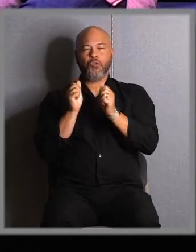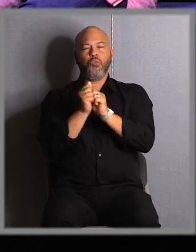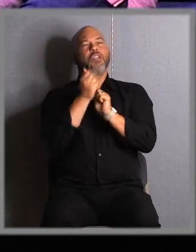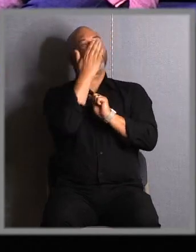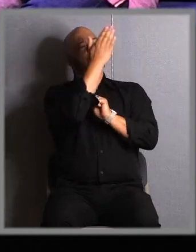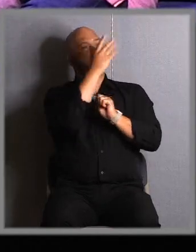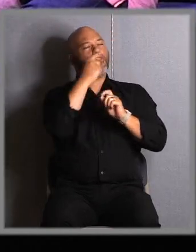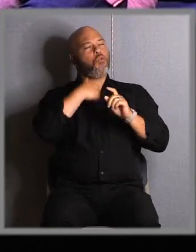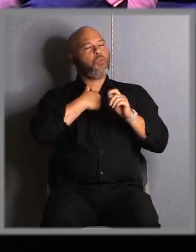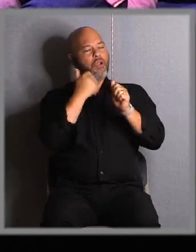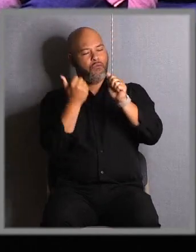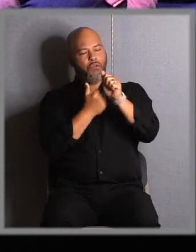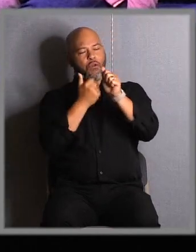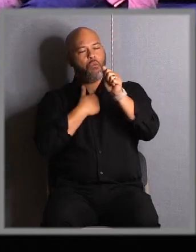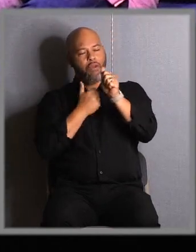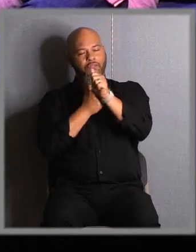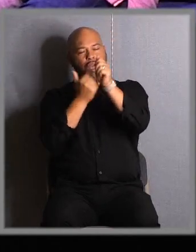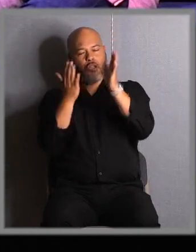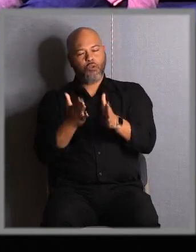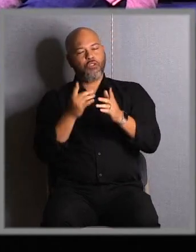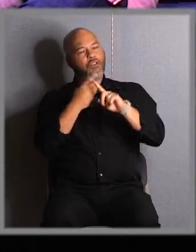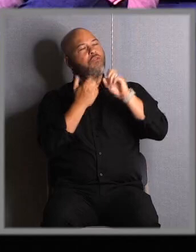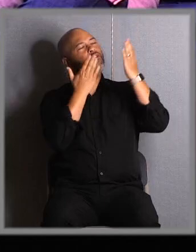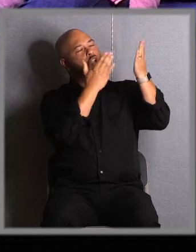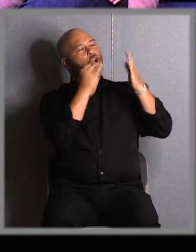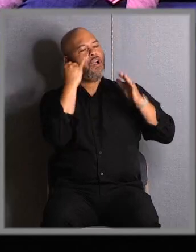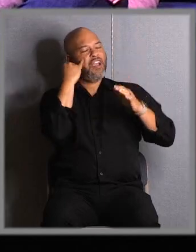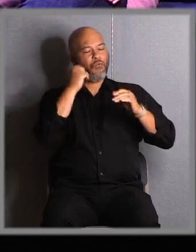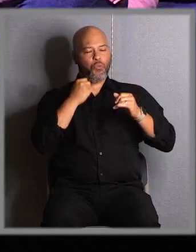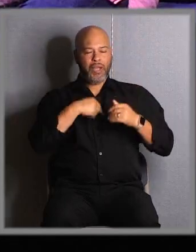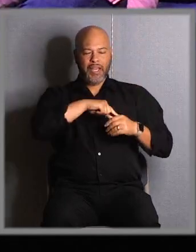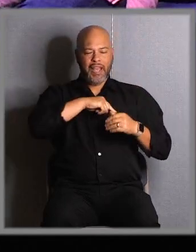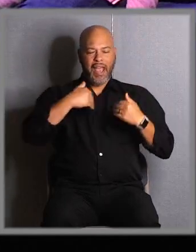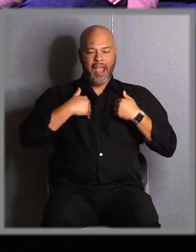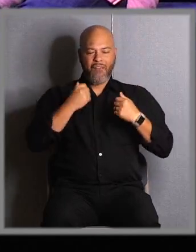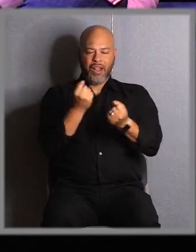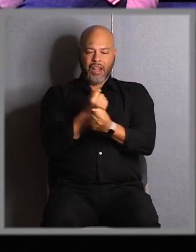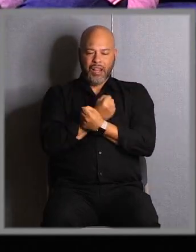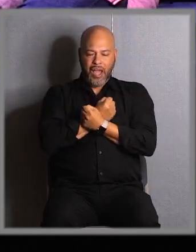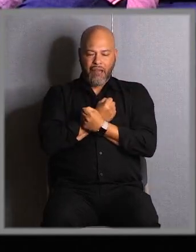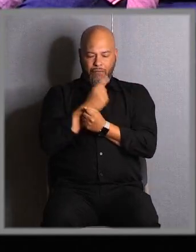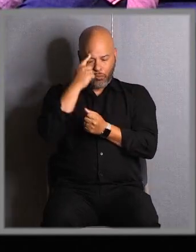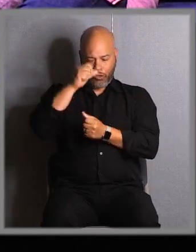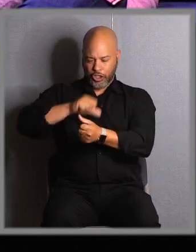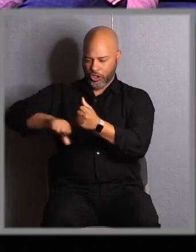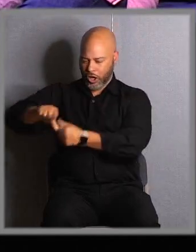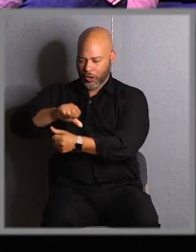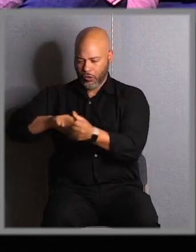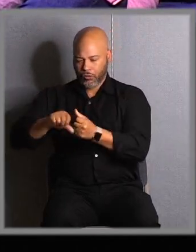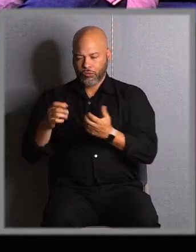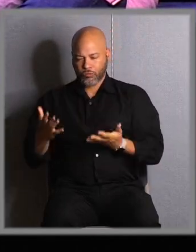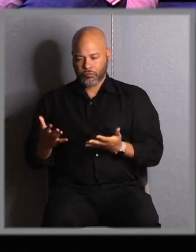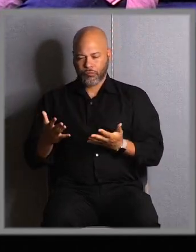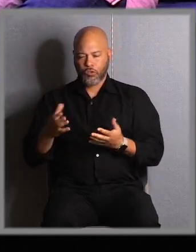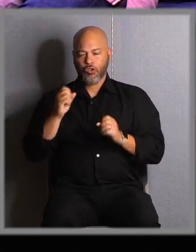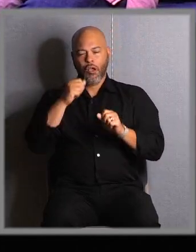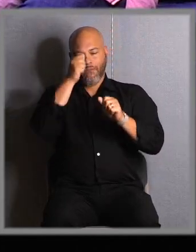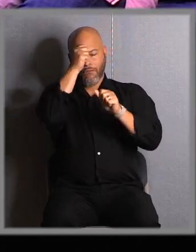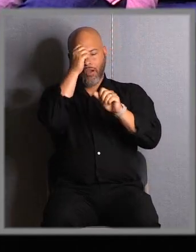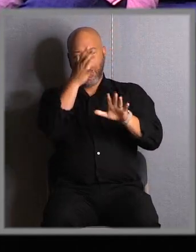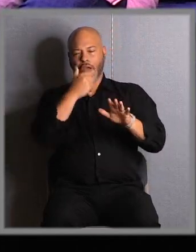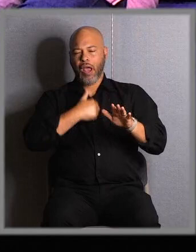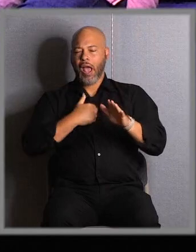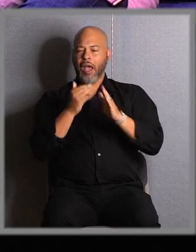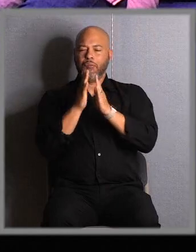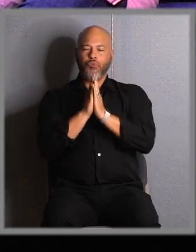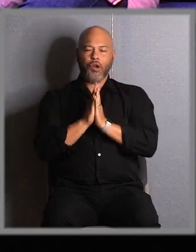your disciples, if we have love one for another. And so, Father, I pray that